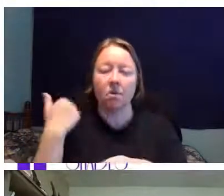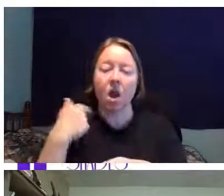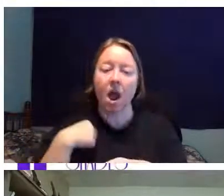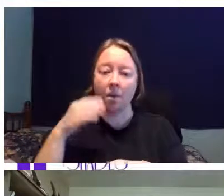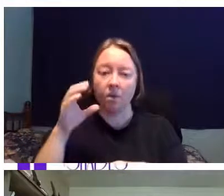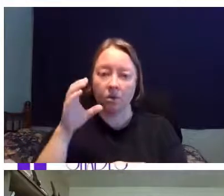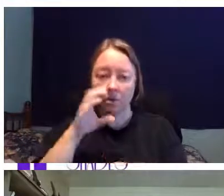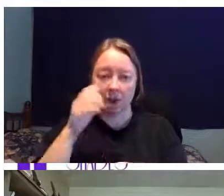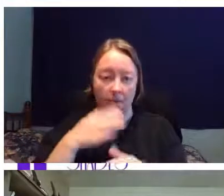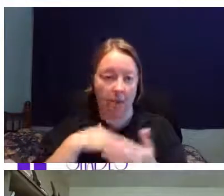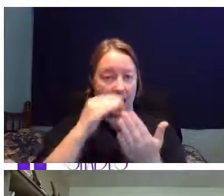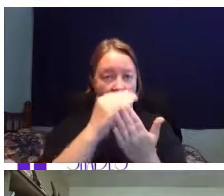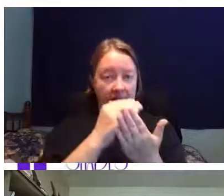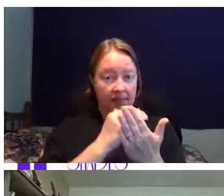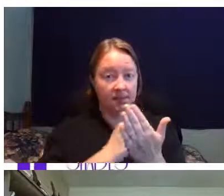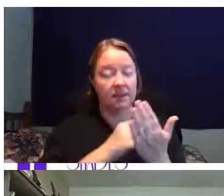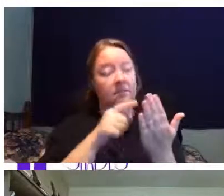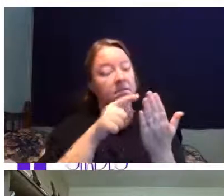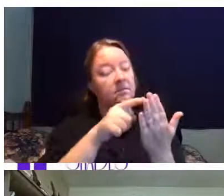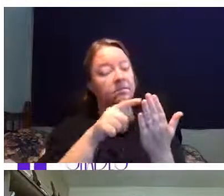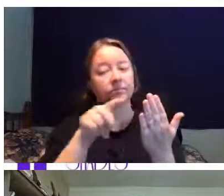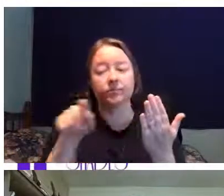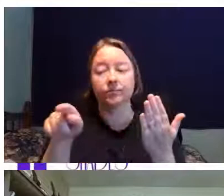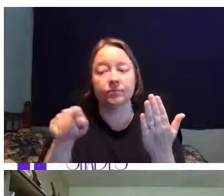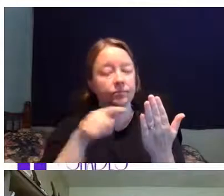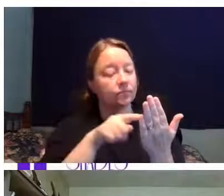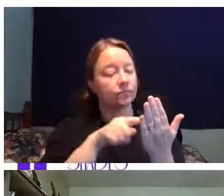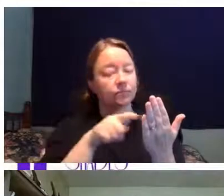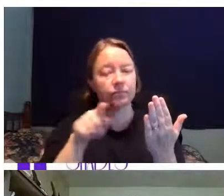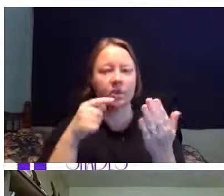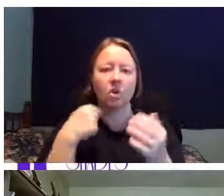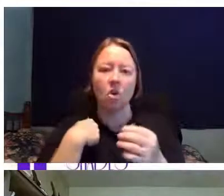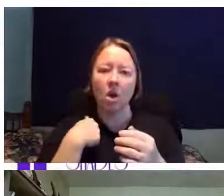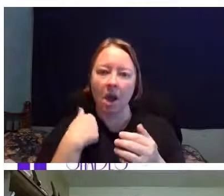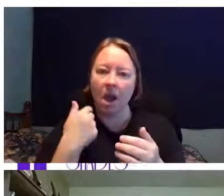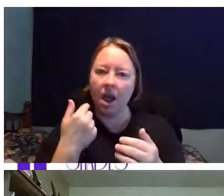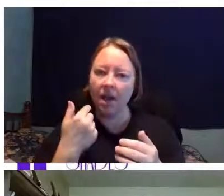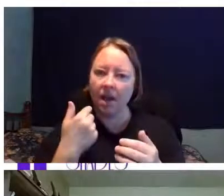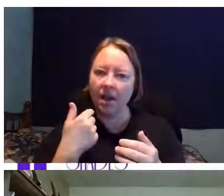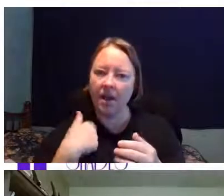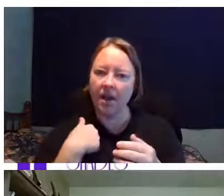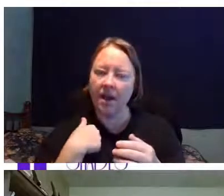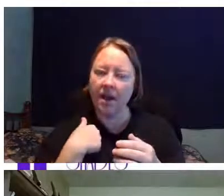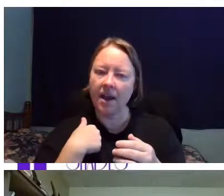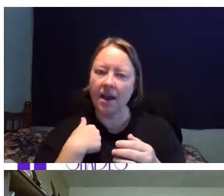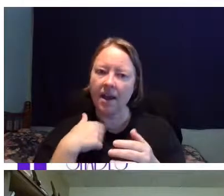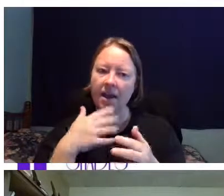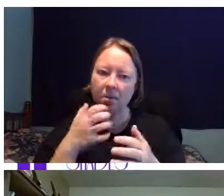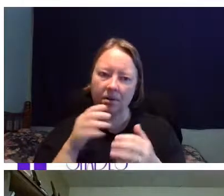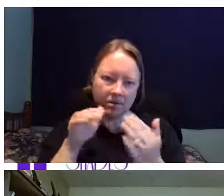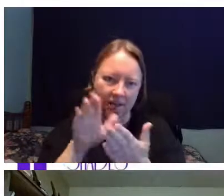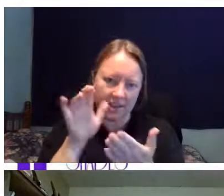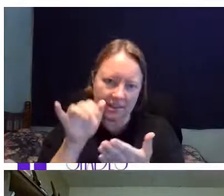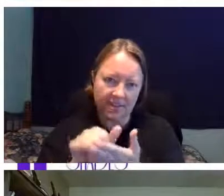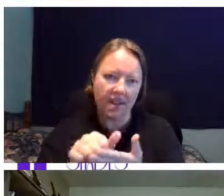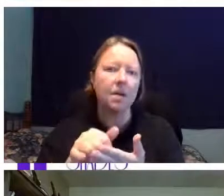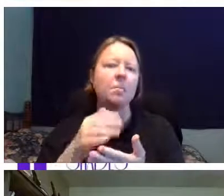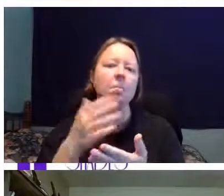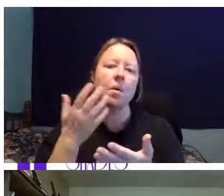my checklist, seeing, and so I'm ahead of the game. If that's the case, I'm probably already working on